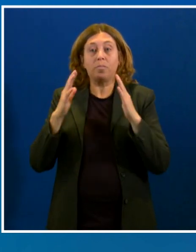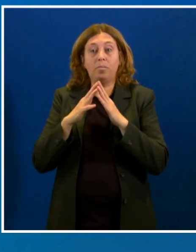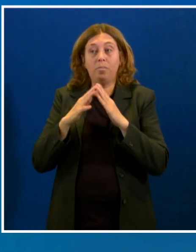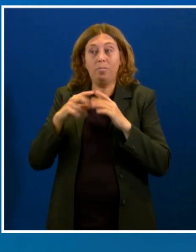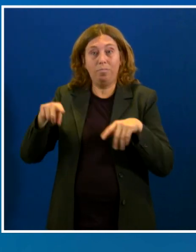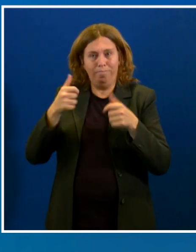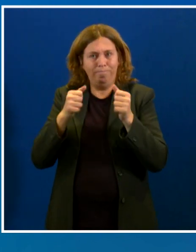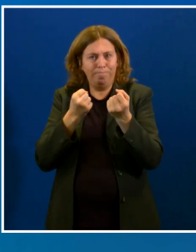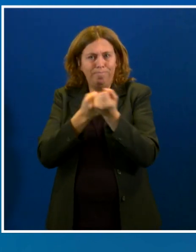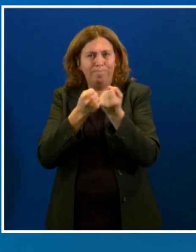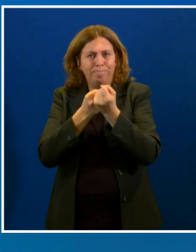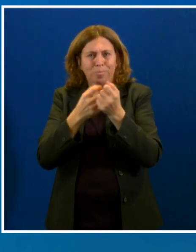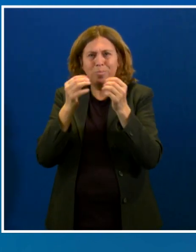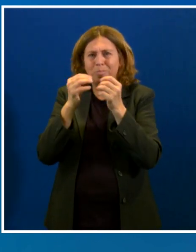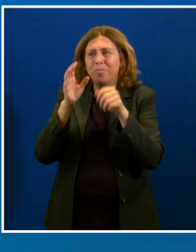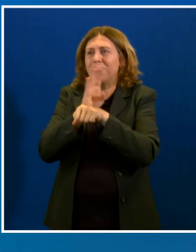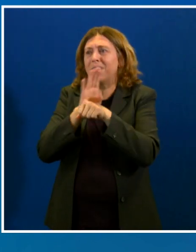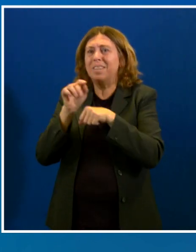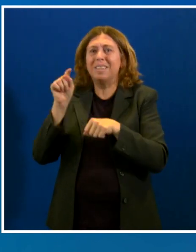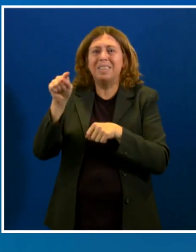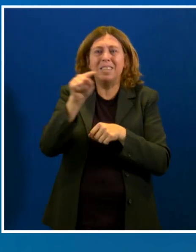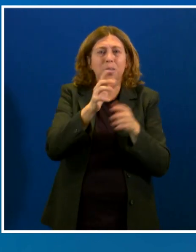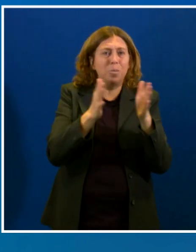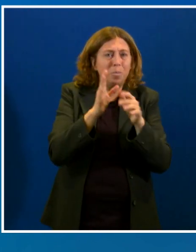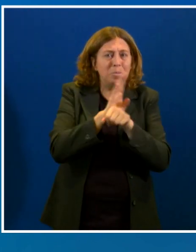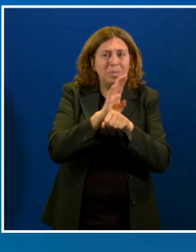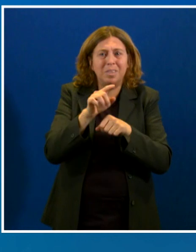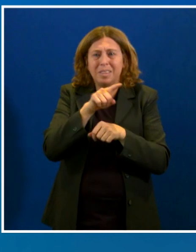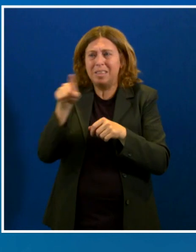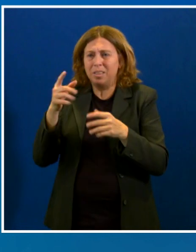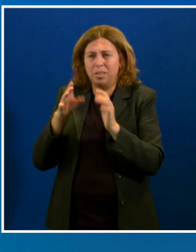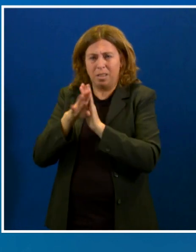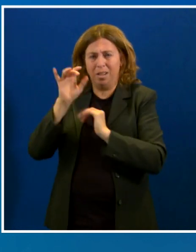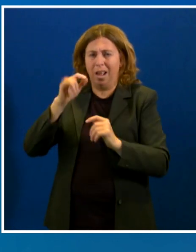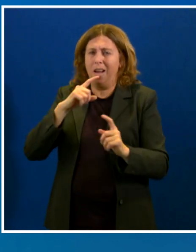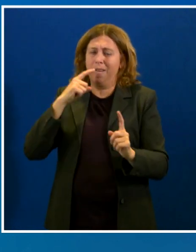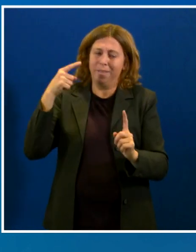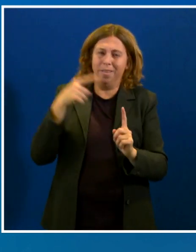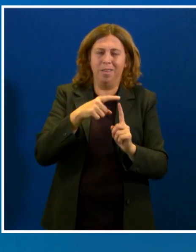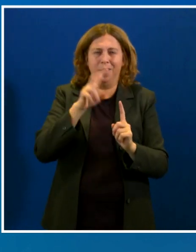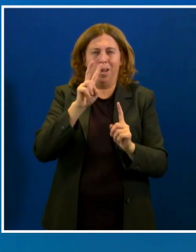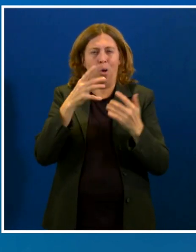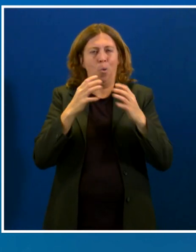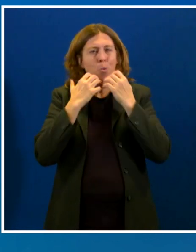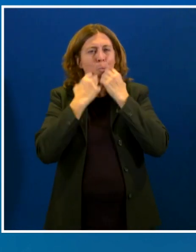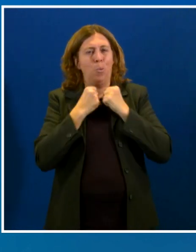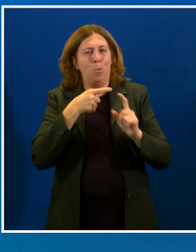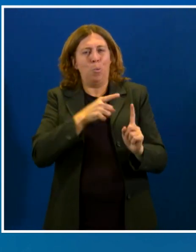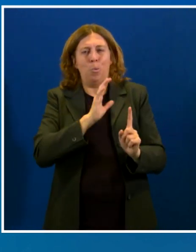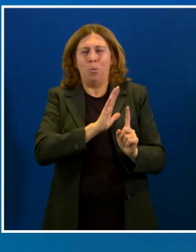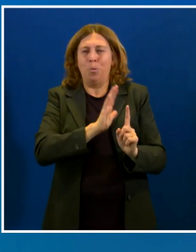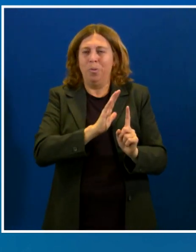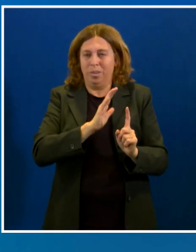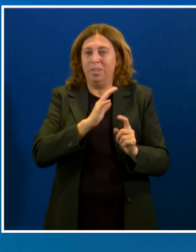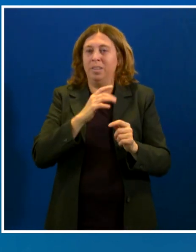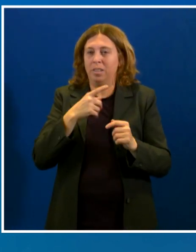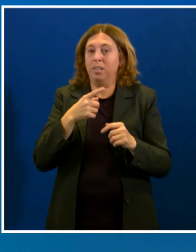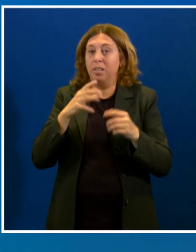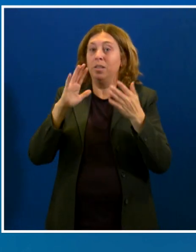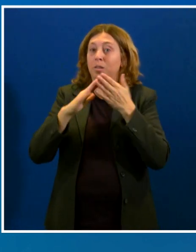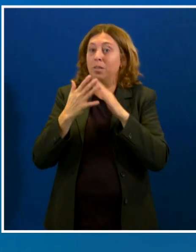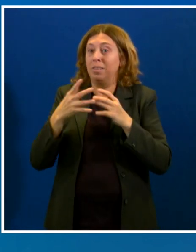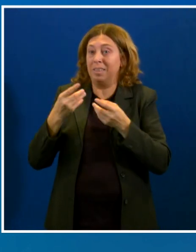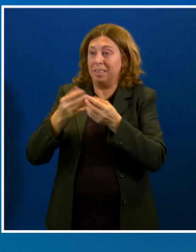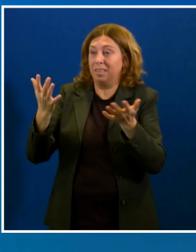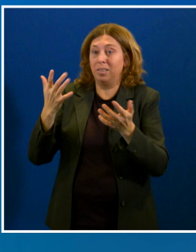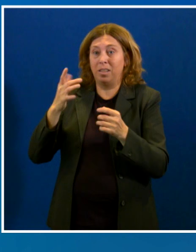the very heart of our community. The city has provided more than 85 city-funded